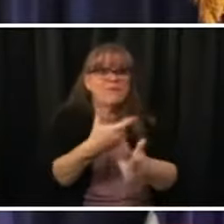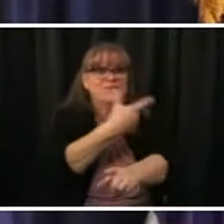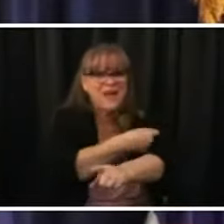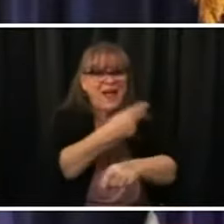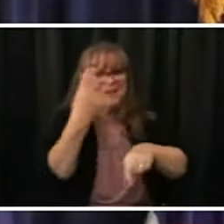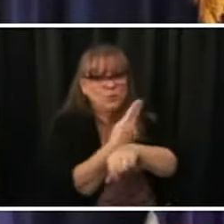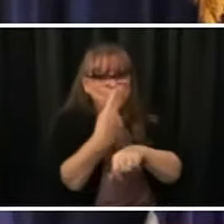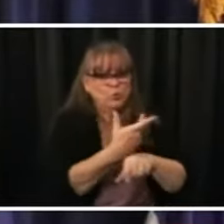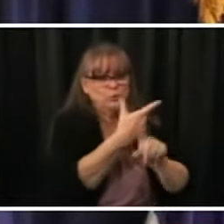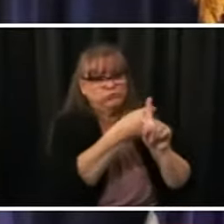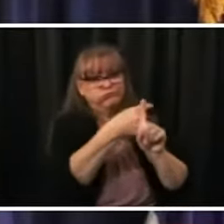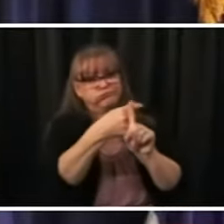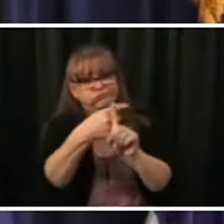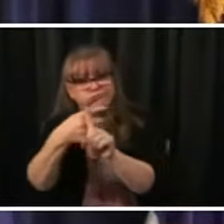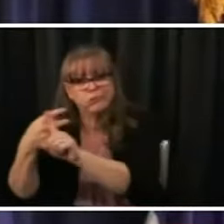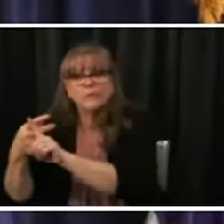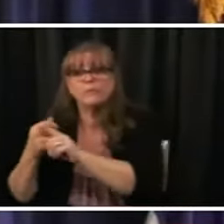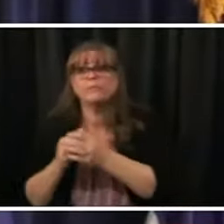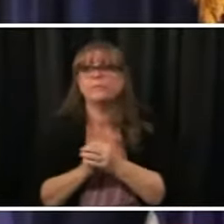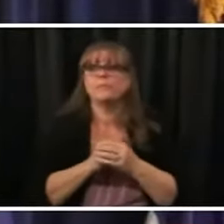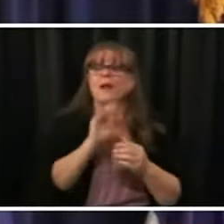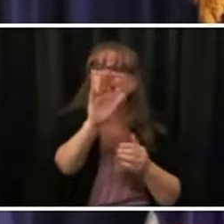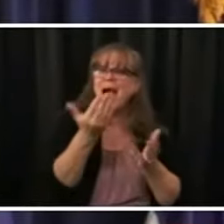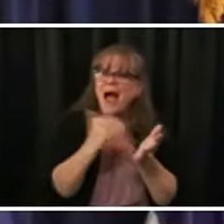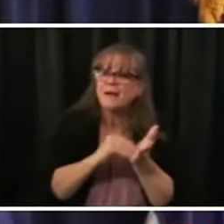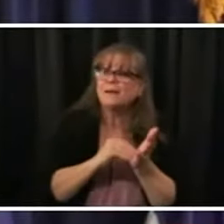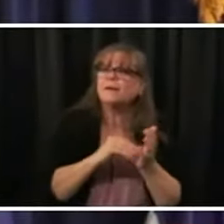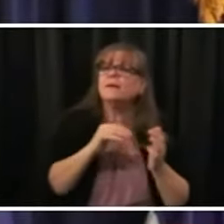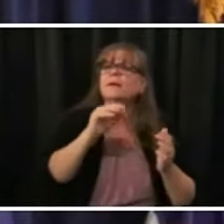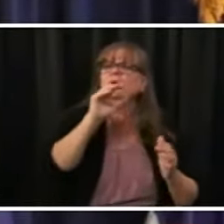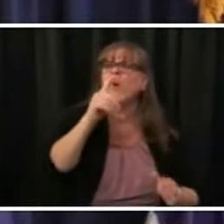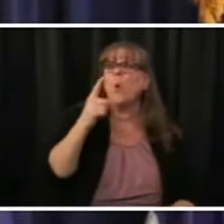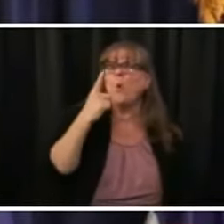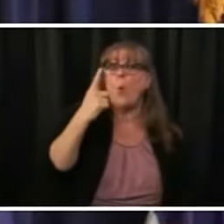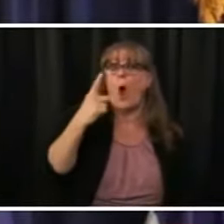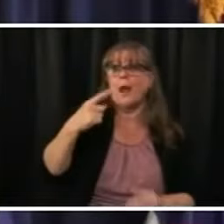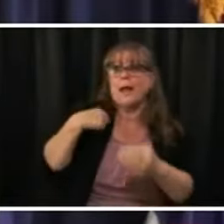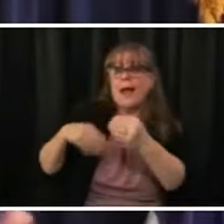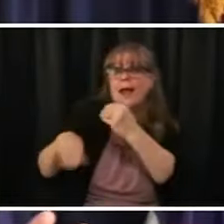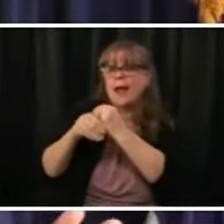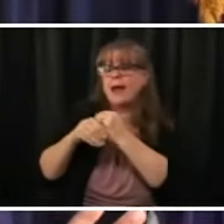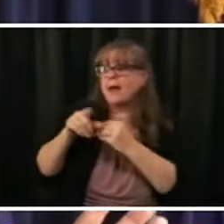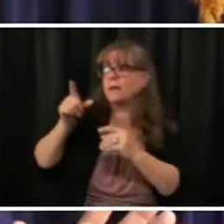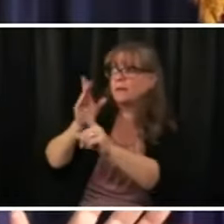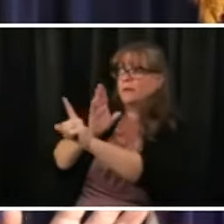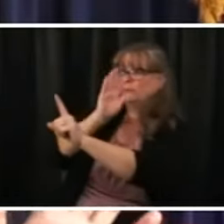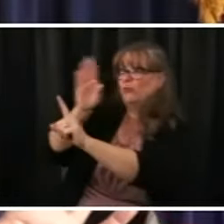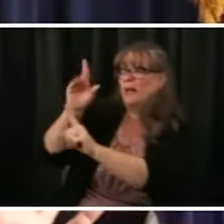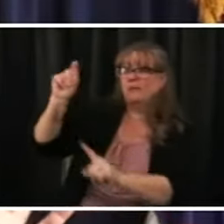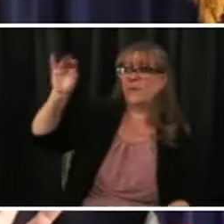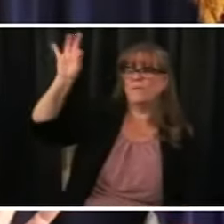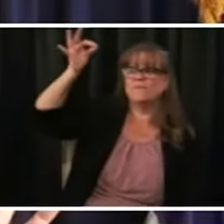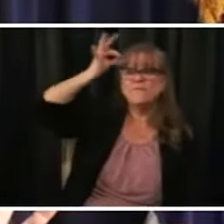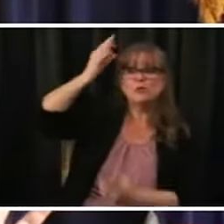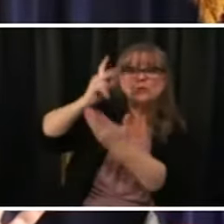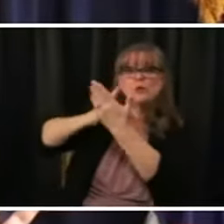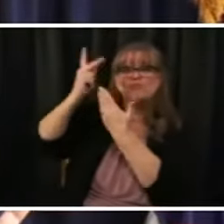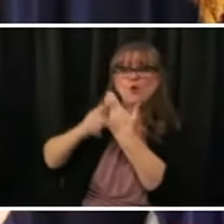The only asterisk on that is this direct federal program, which started out as the nursing home